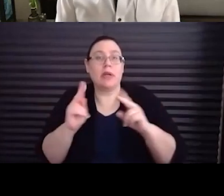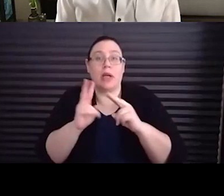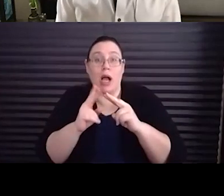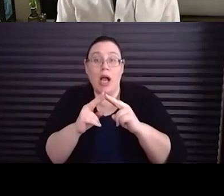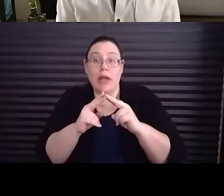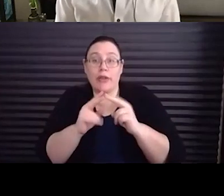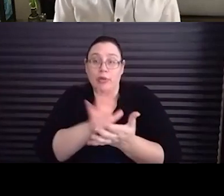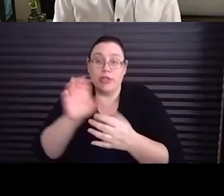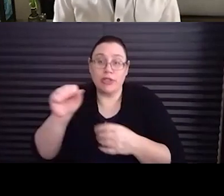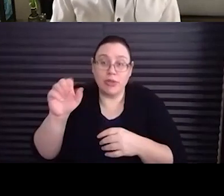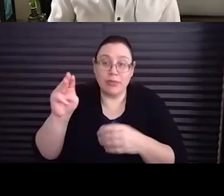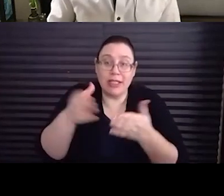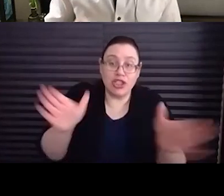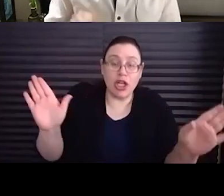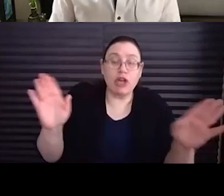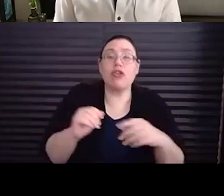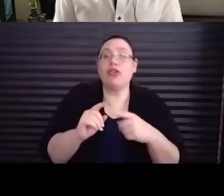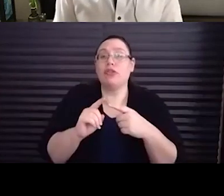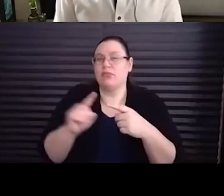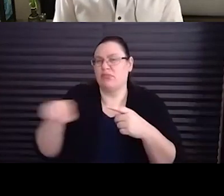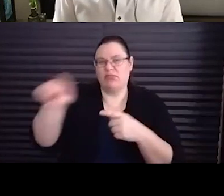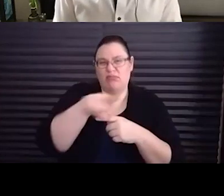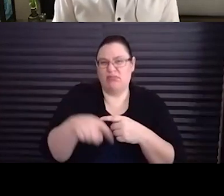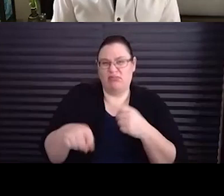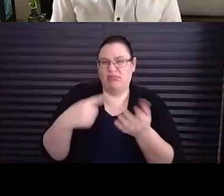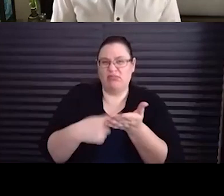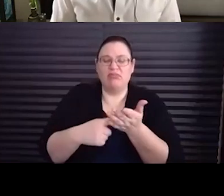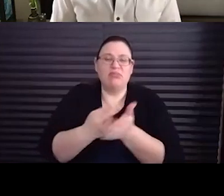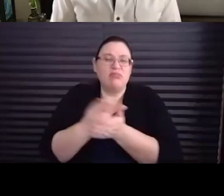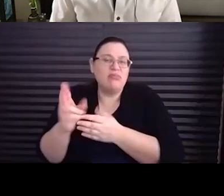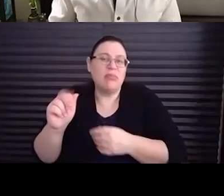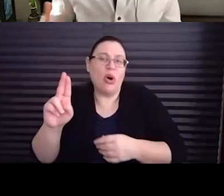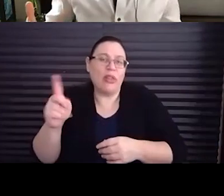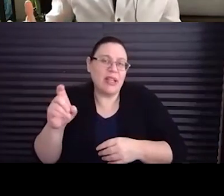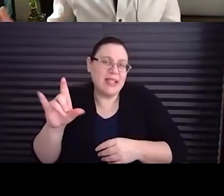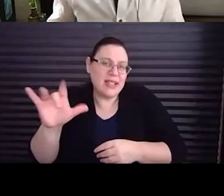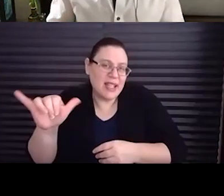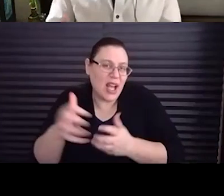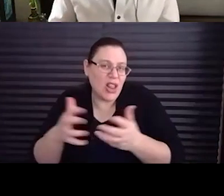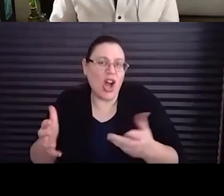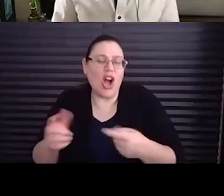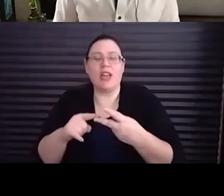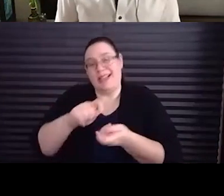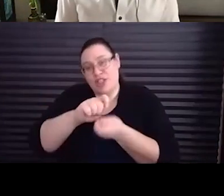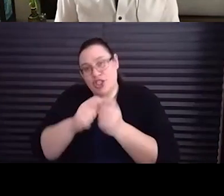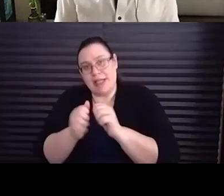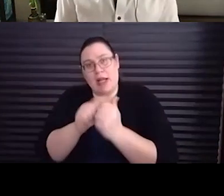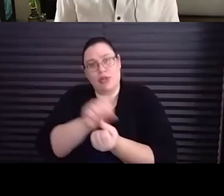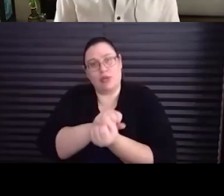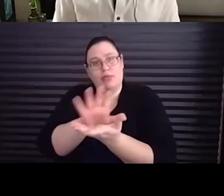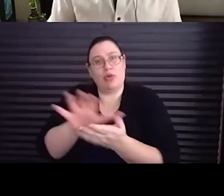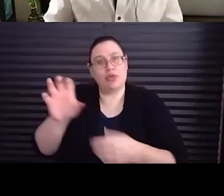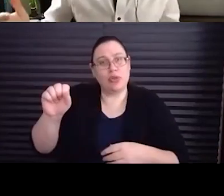approaching social media in general. You all touched a lot about authenticity and changing how you're approaching social